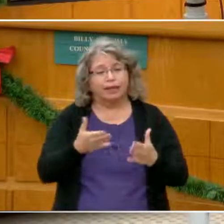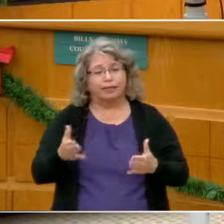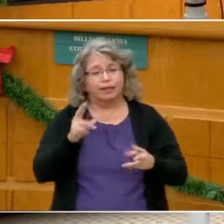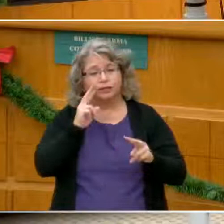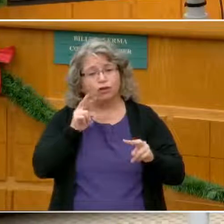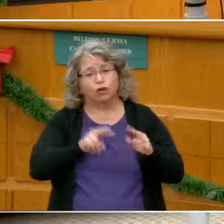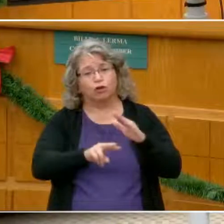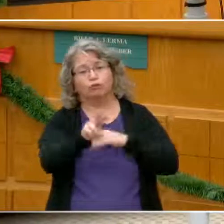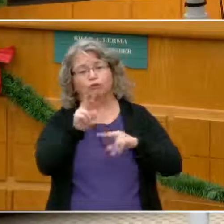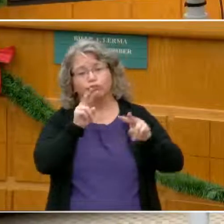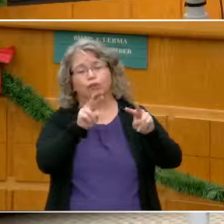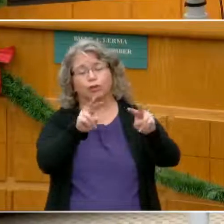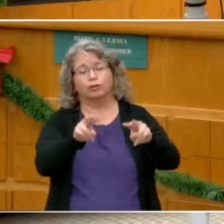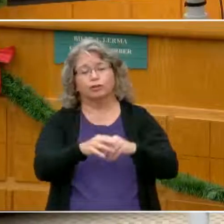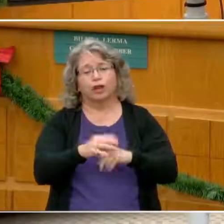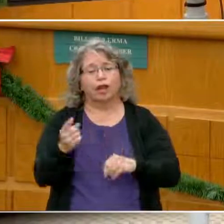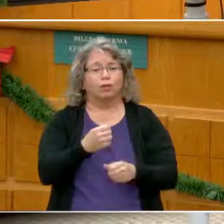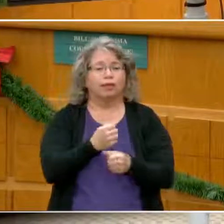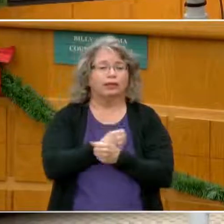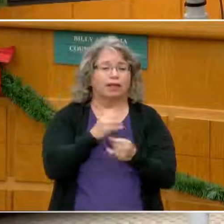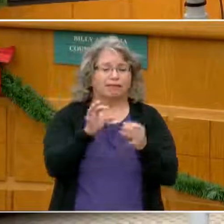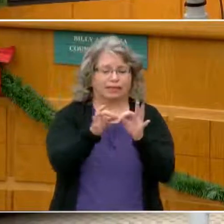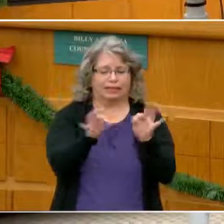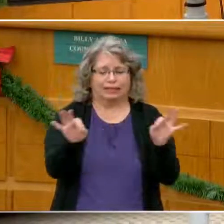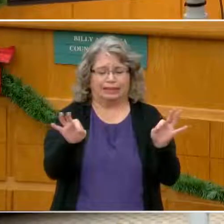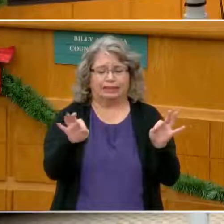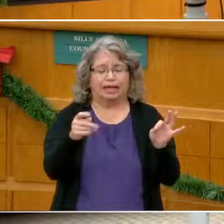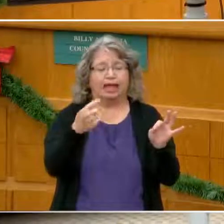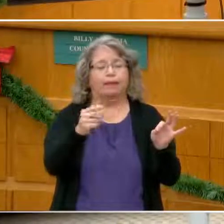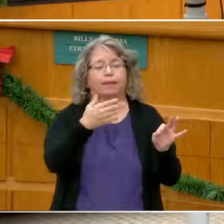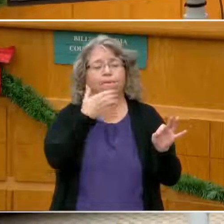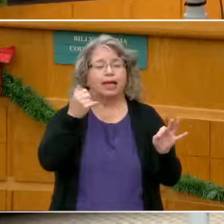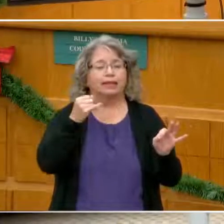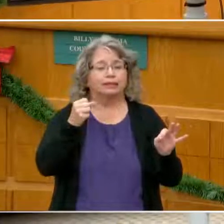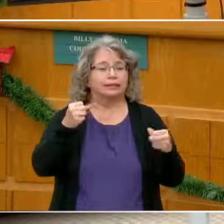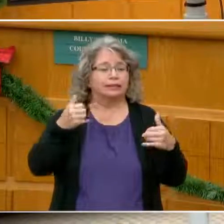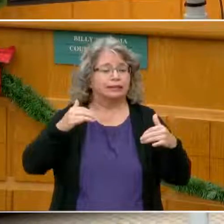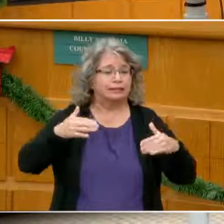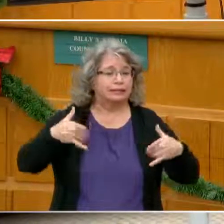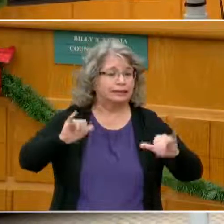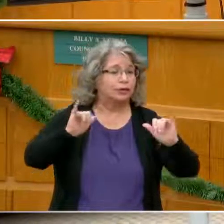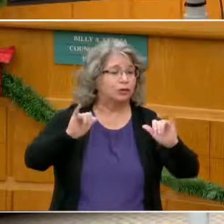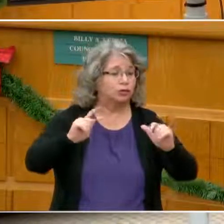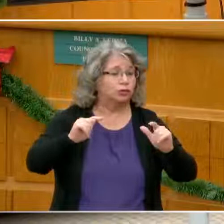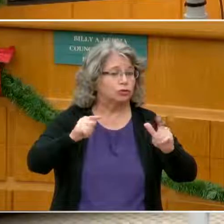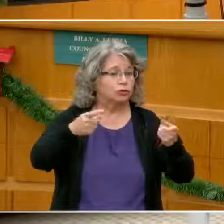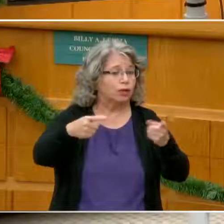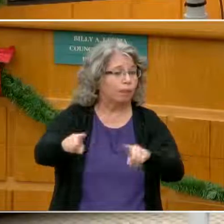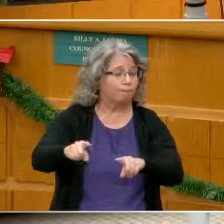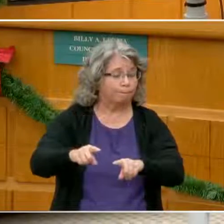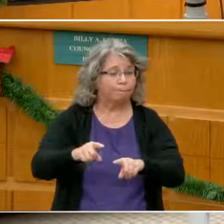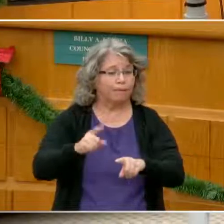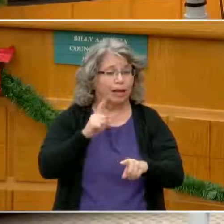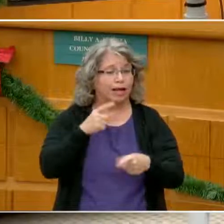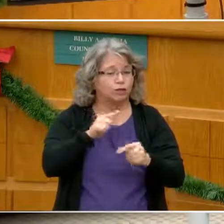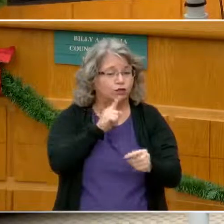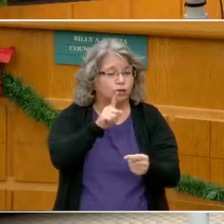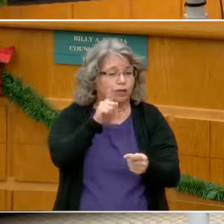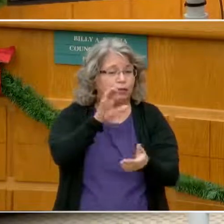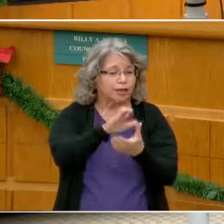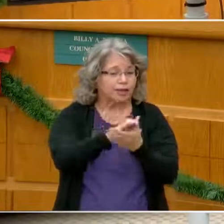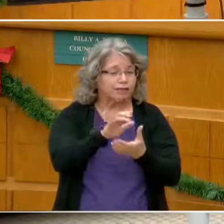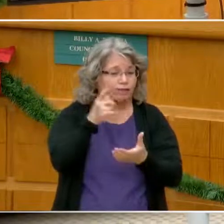loved that line, the best is yet to come. And I truly believe that for our community. But just recall, how a short time